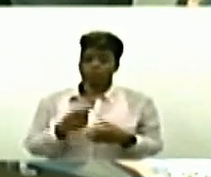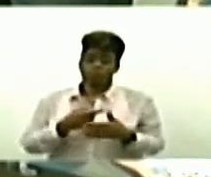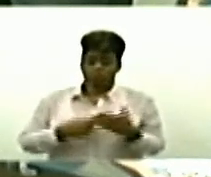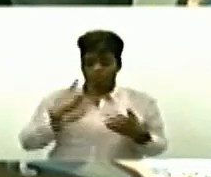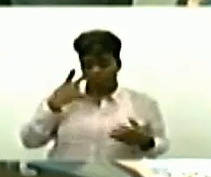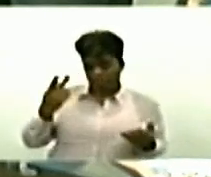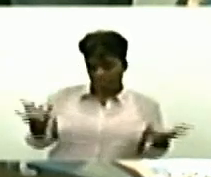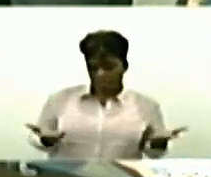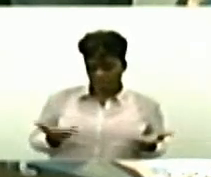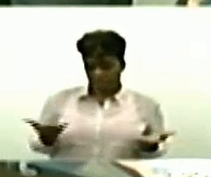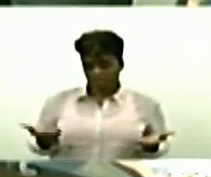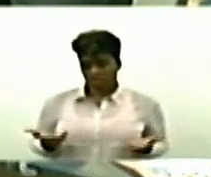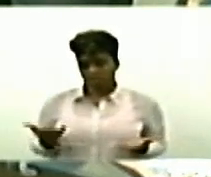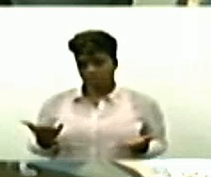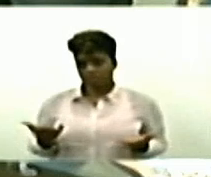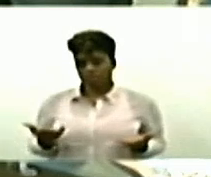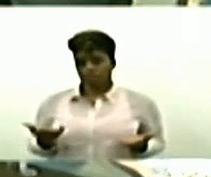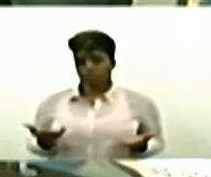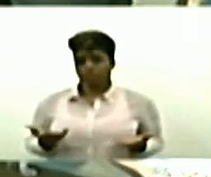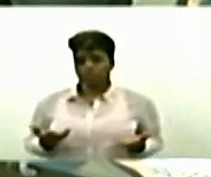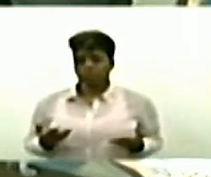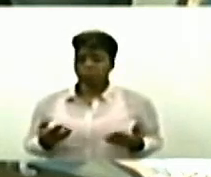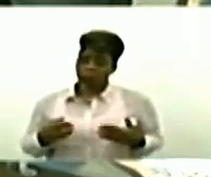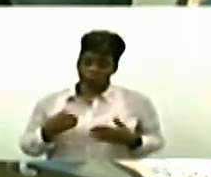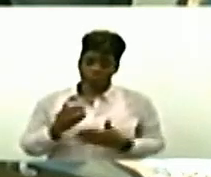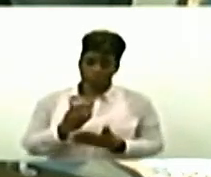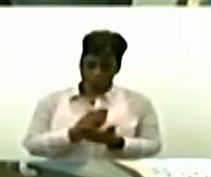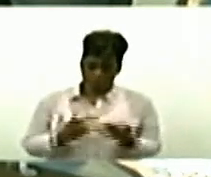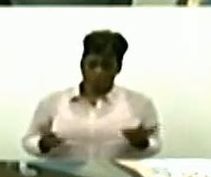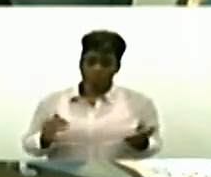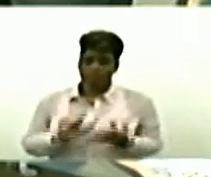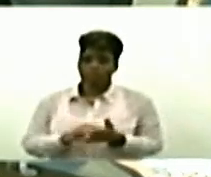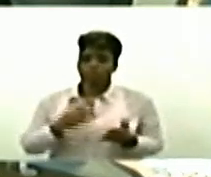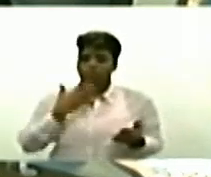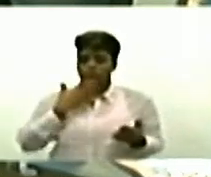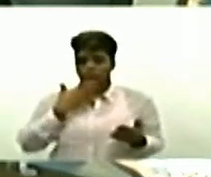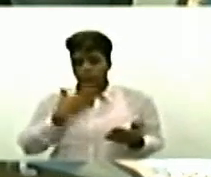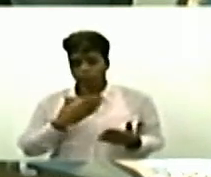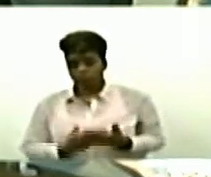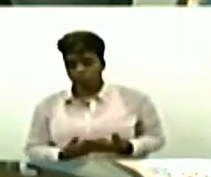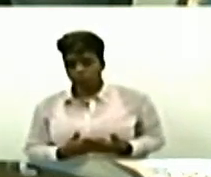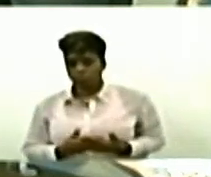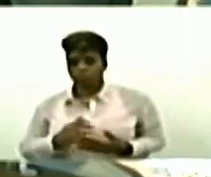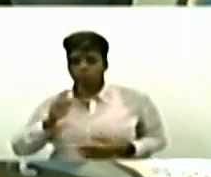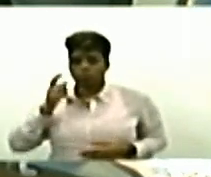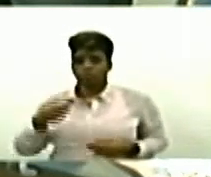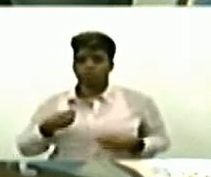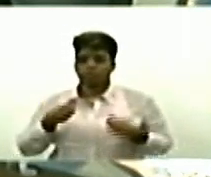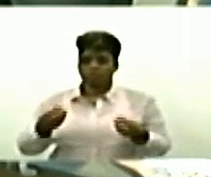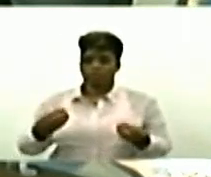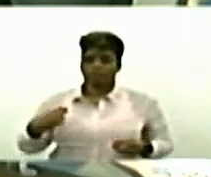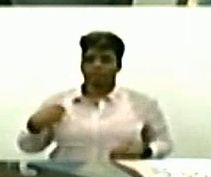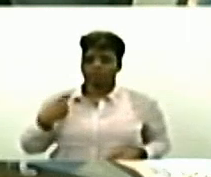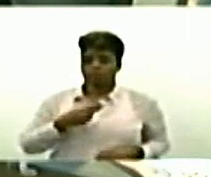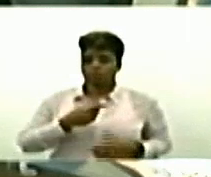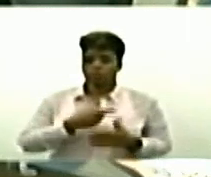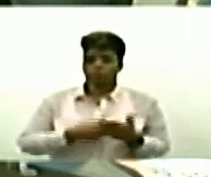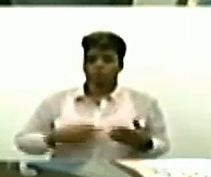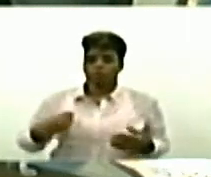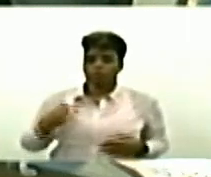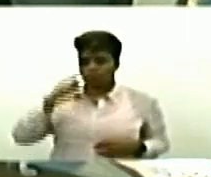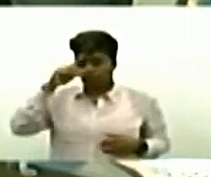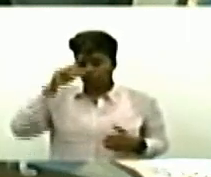a piece of legislation that is sung and will give us what we